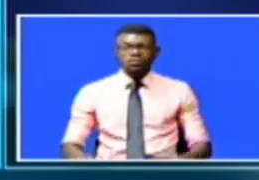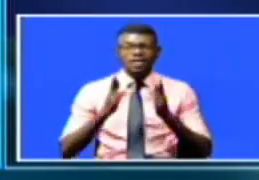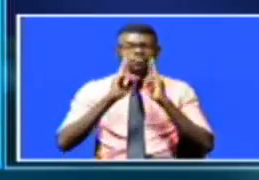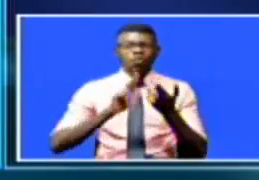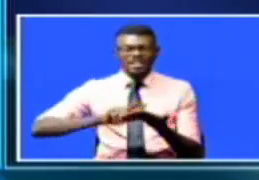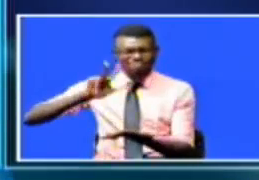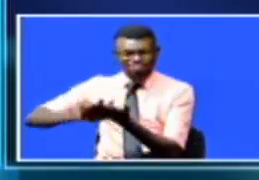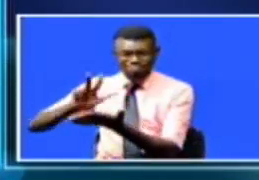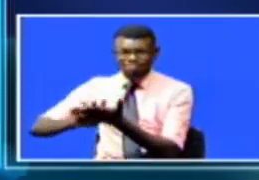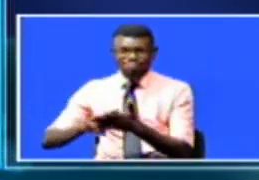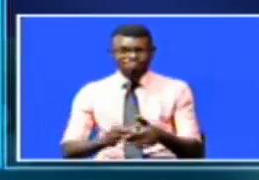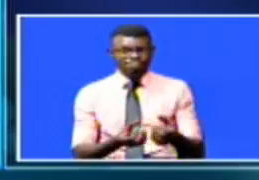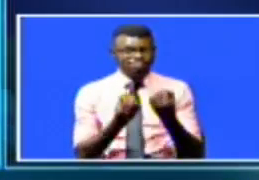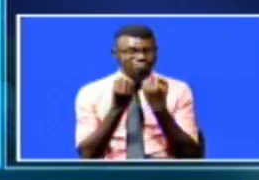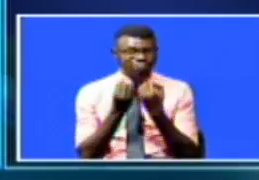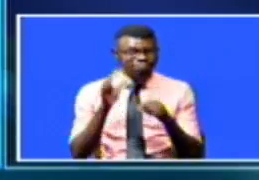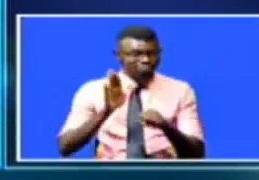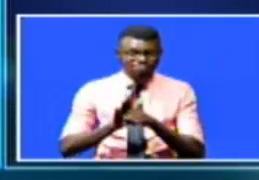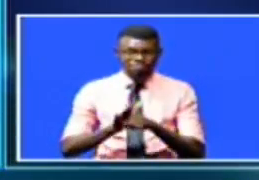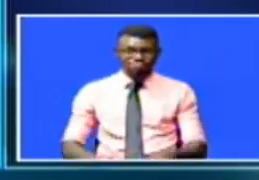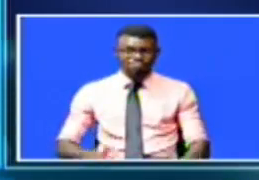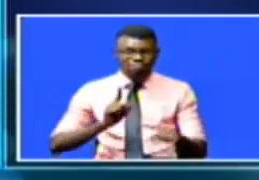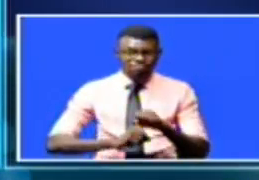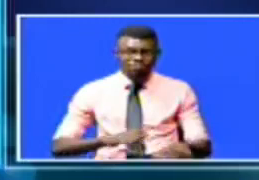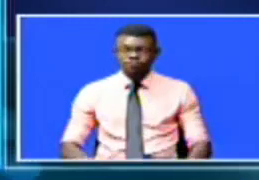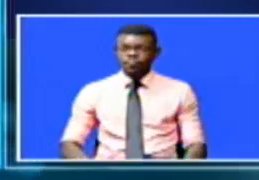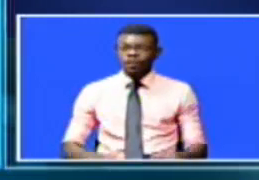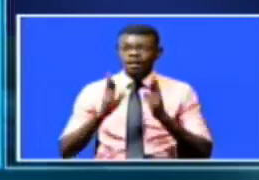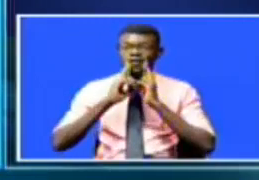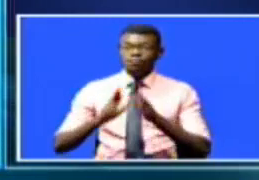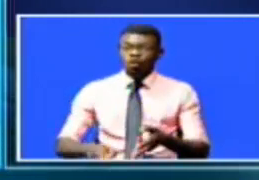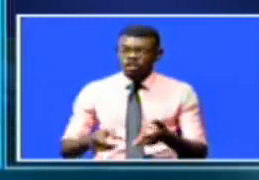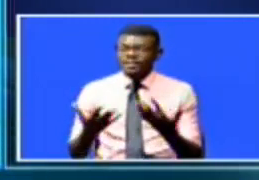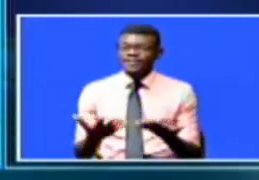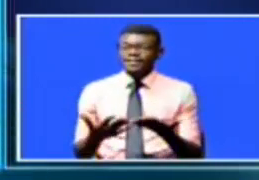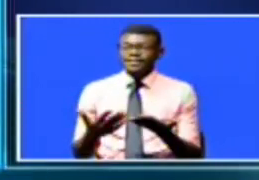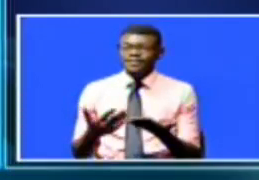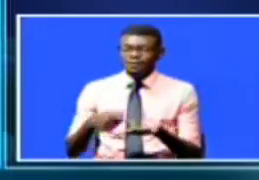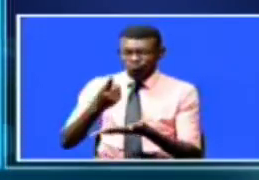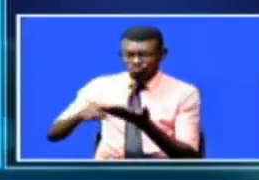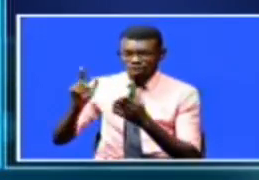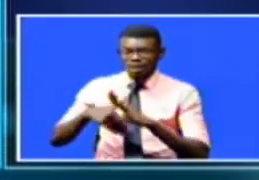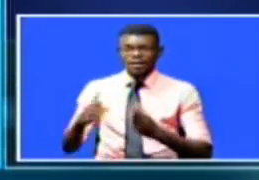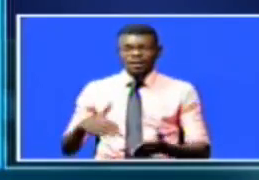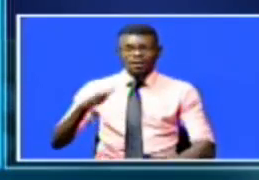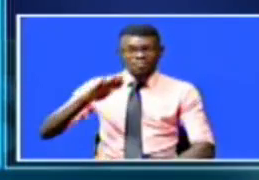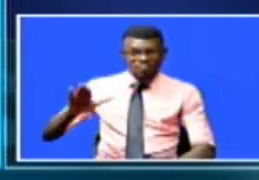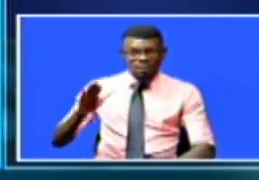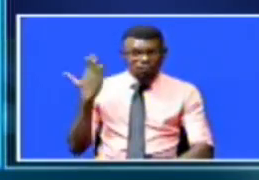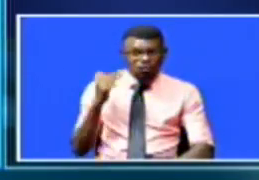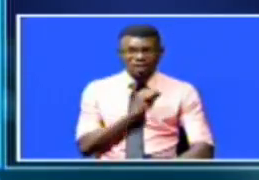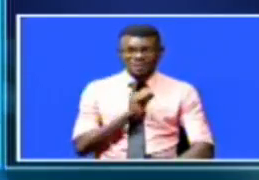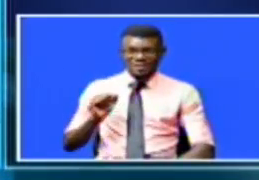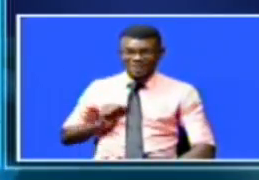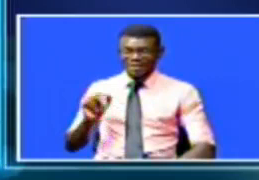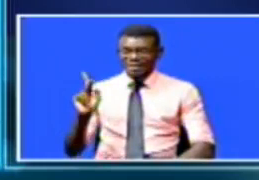reports. And even when those reports were being moved in the House, the chairperson, Senator Kajwang, who did a fantastic job, and myself were